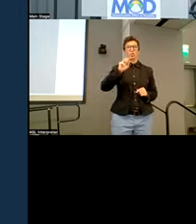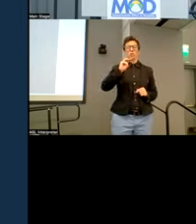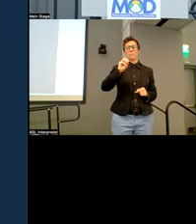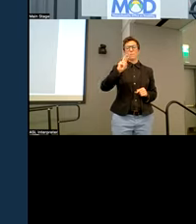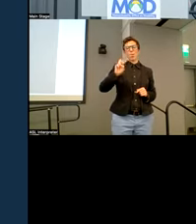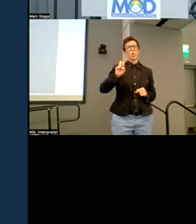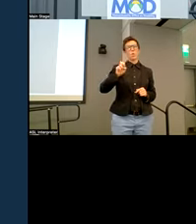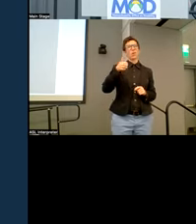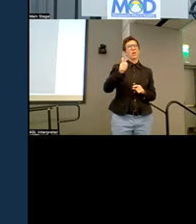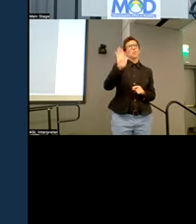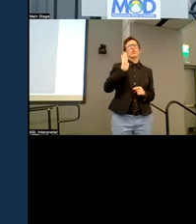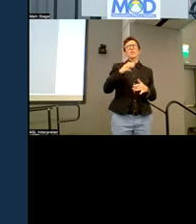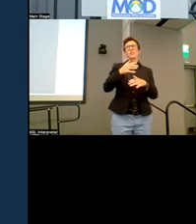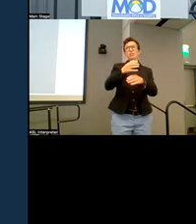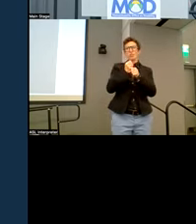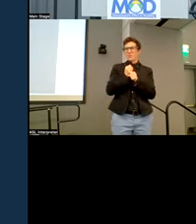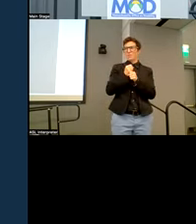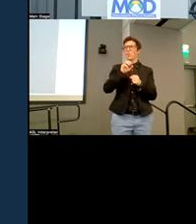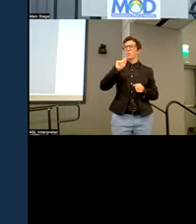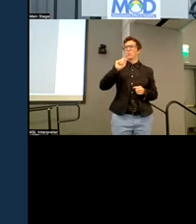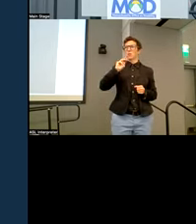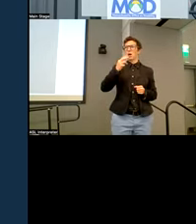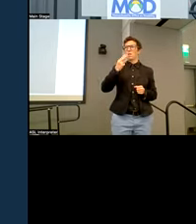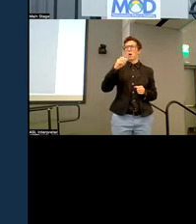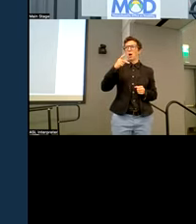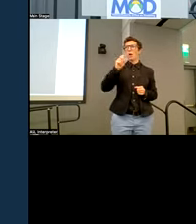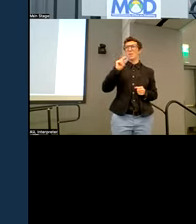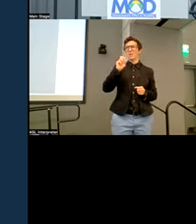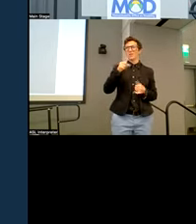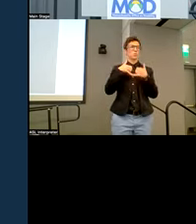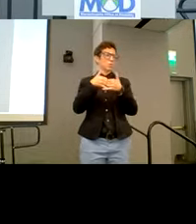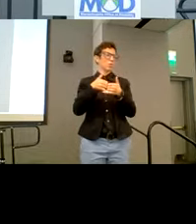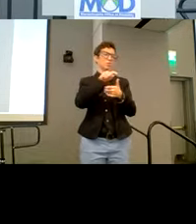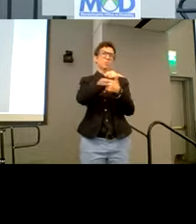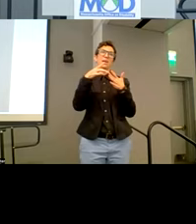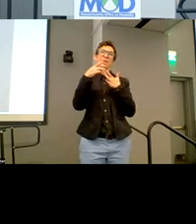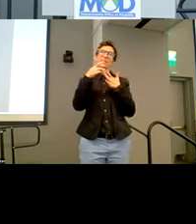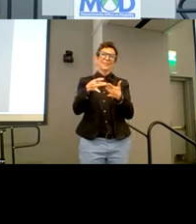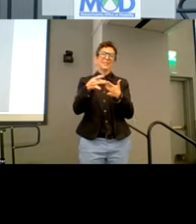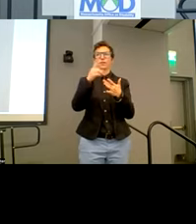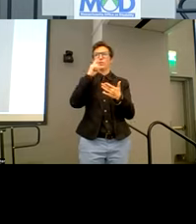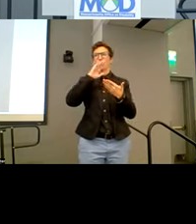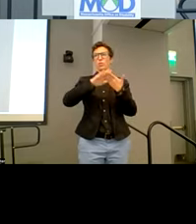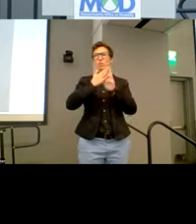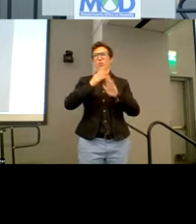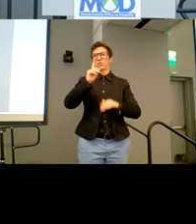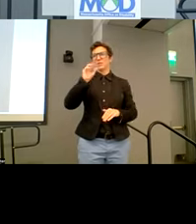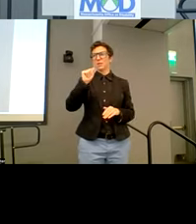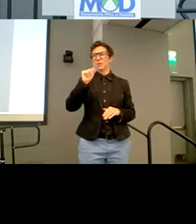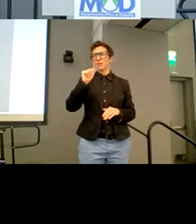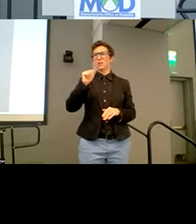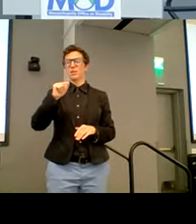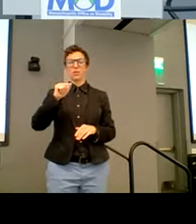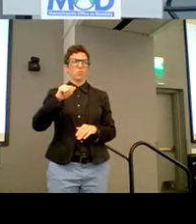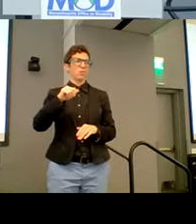recipients of the Tom Hopkins award. Um, as the leaders in the disability community, uh, move